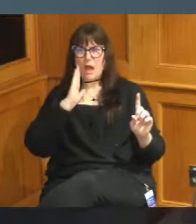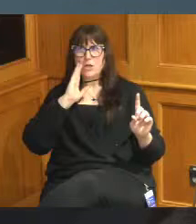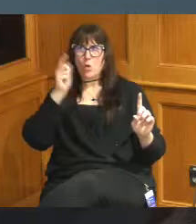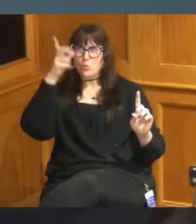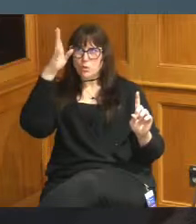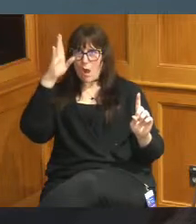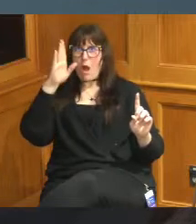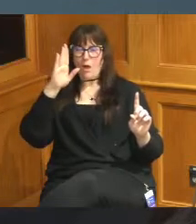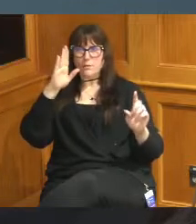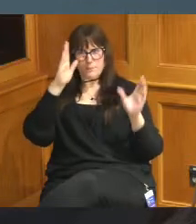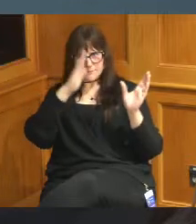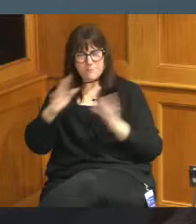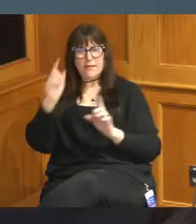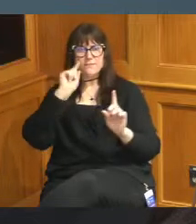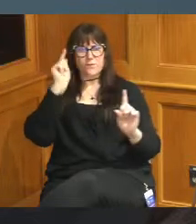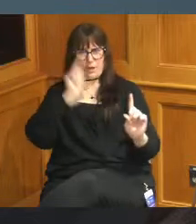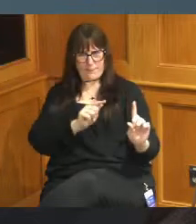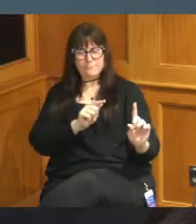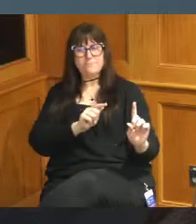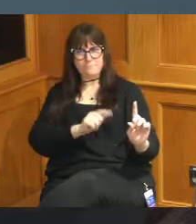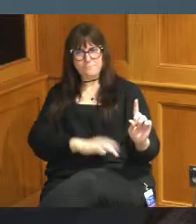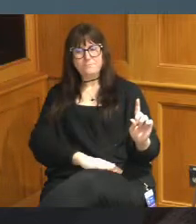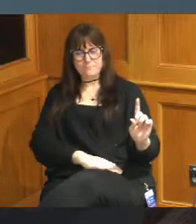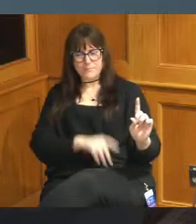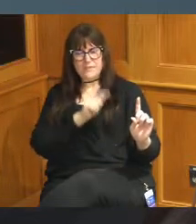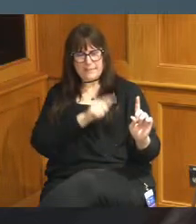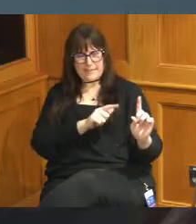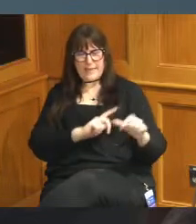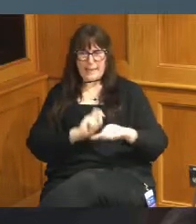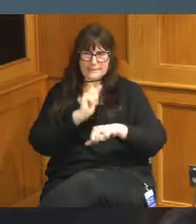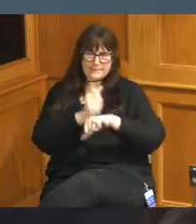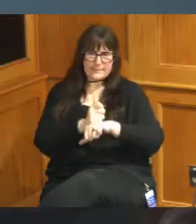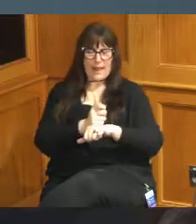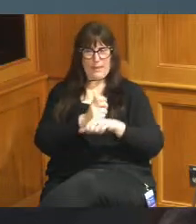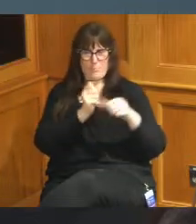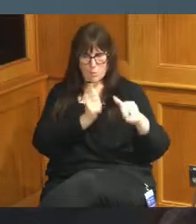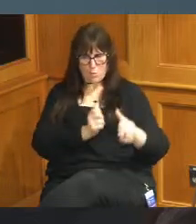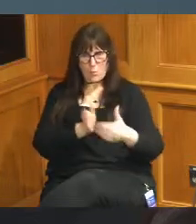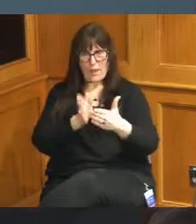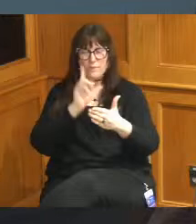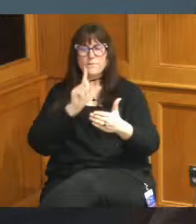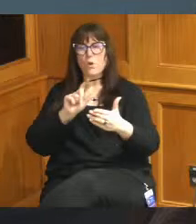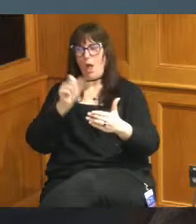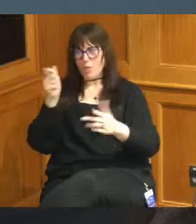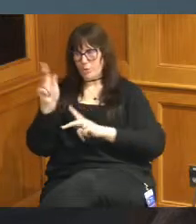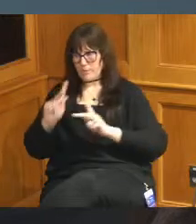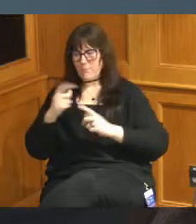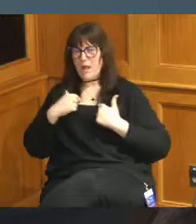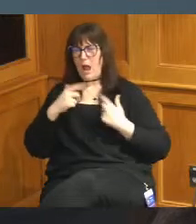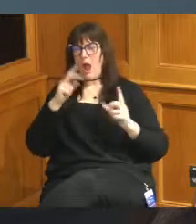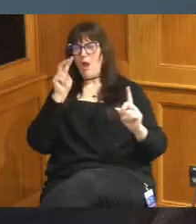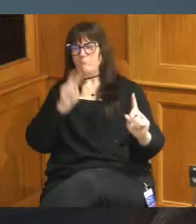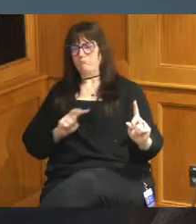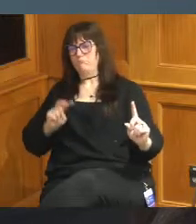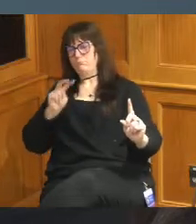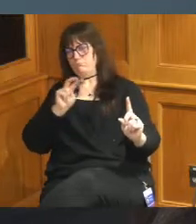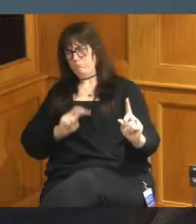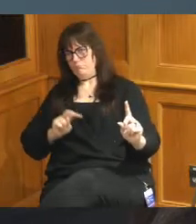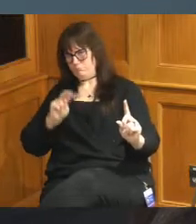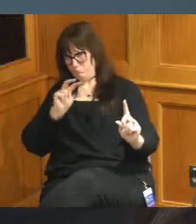things for him, and he's paved the way for a lot of people. And as I said, I watched him from a distance.